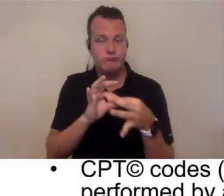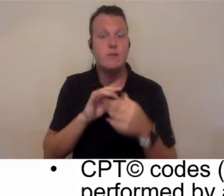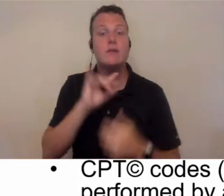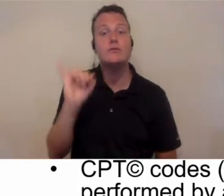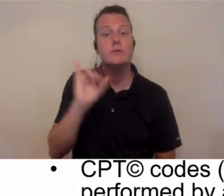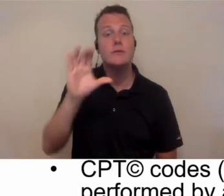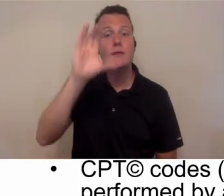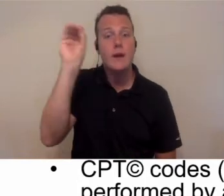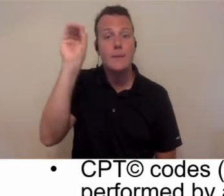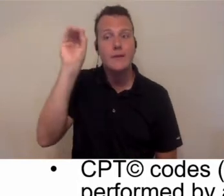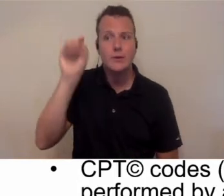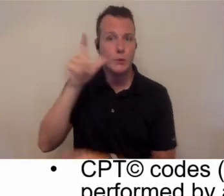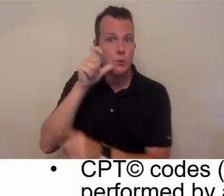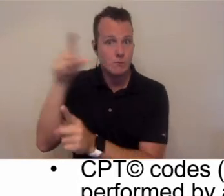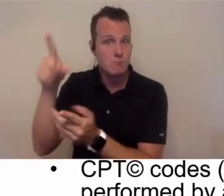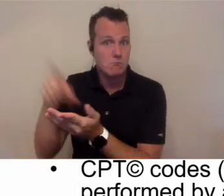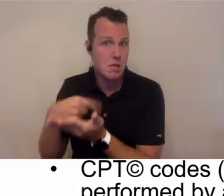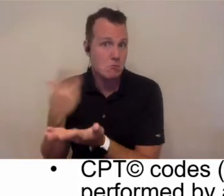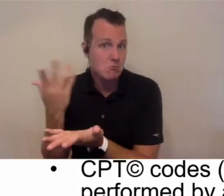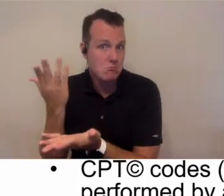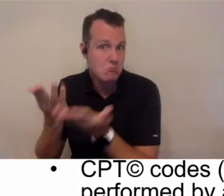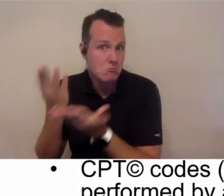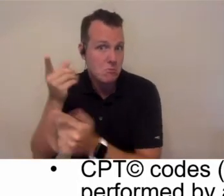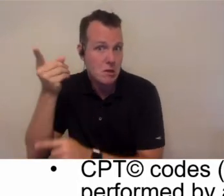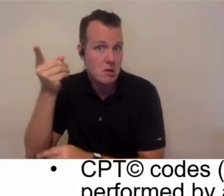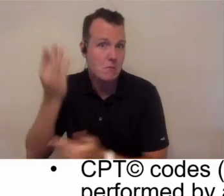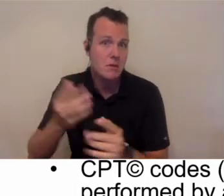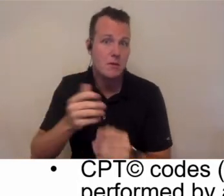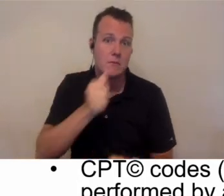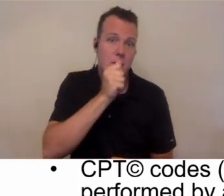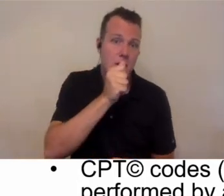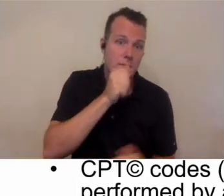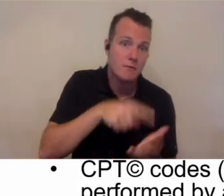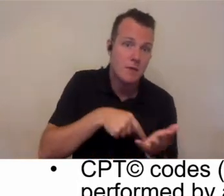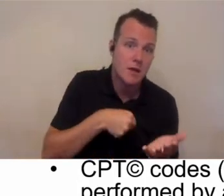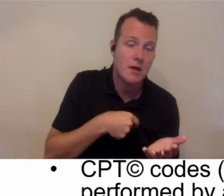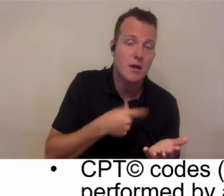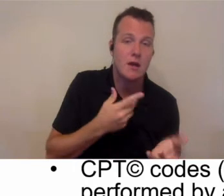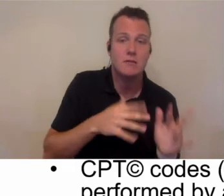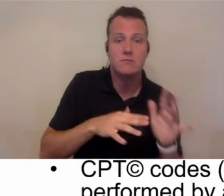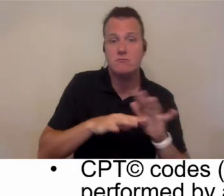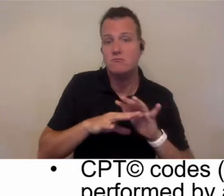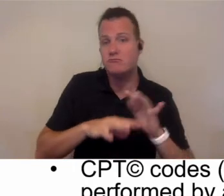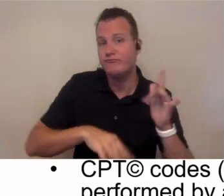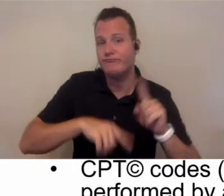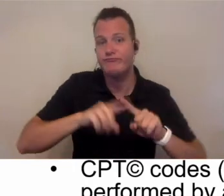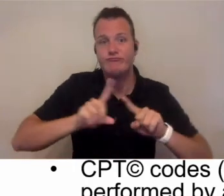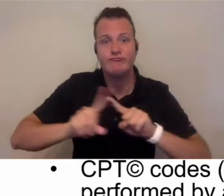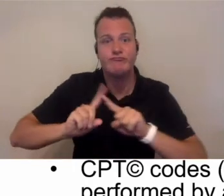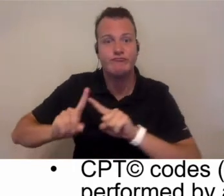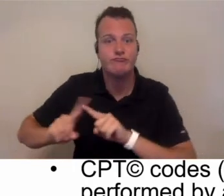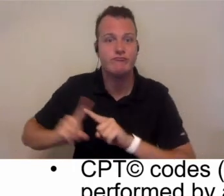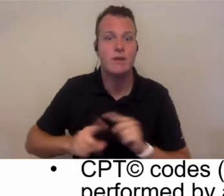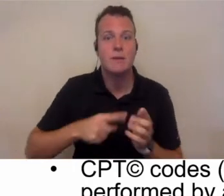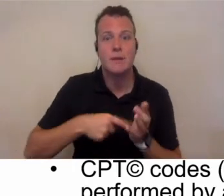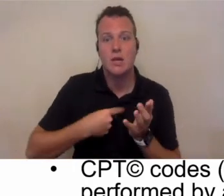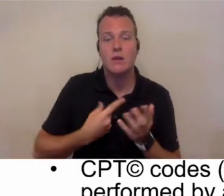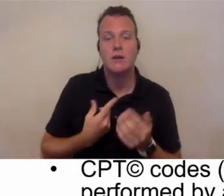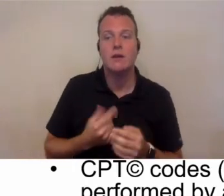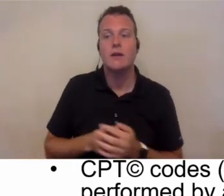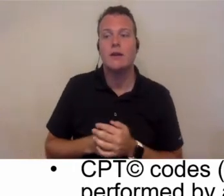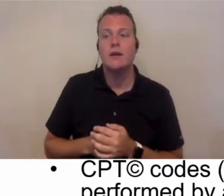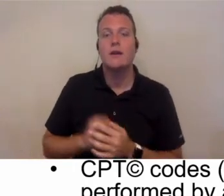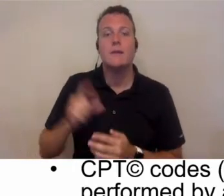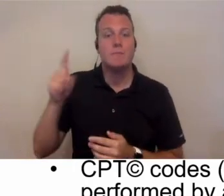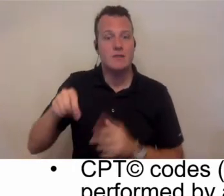if that's who the payer is, could be private pay, could be a variety of payers. It must be apparent to them